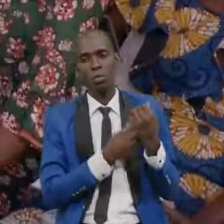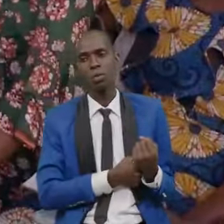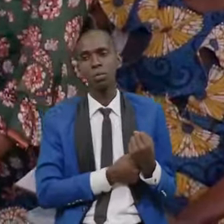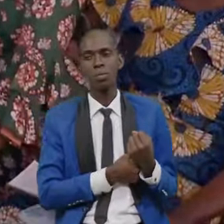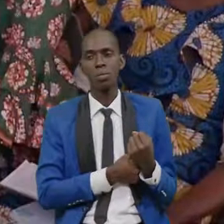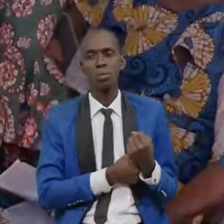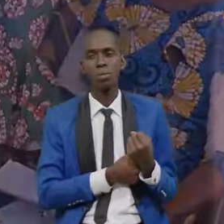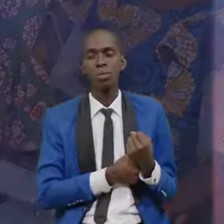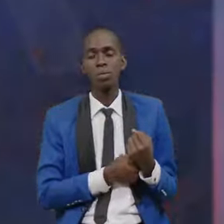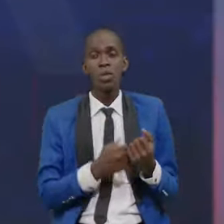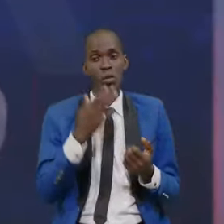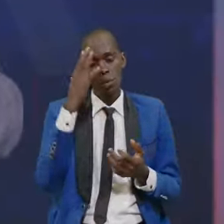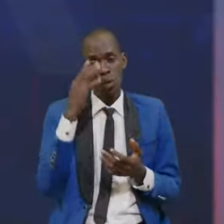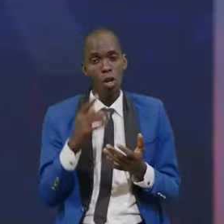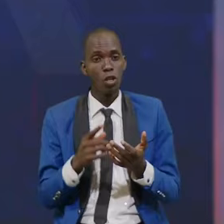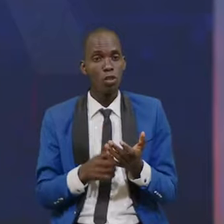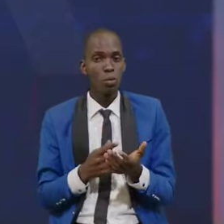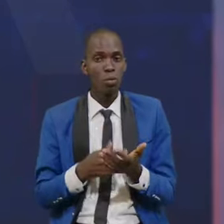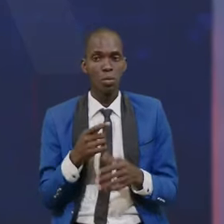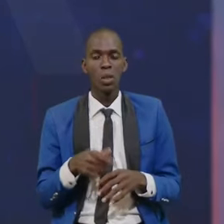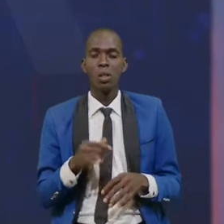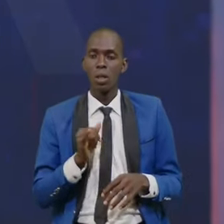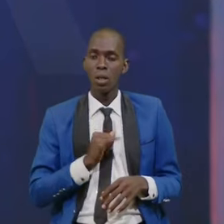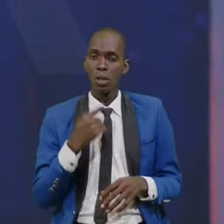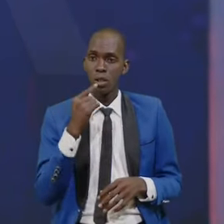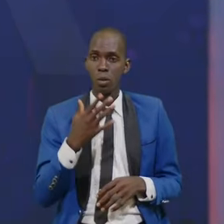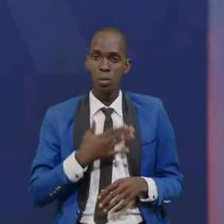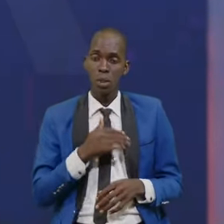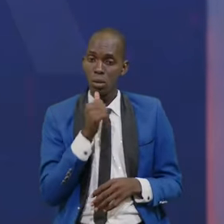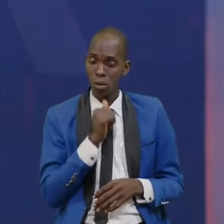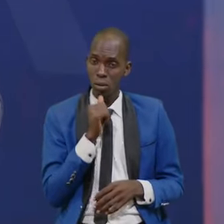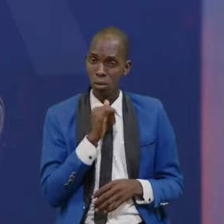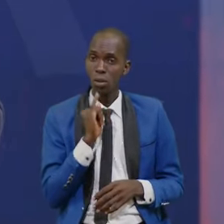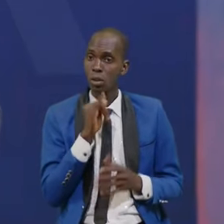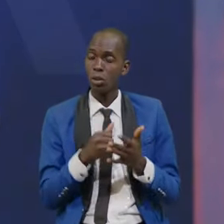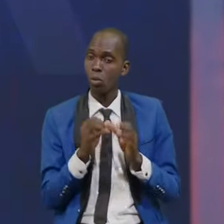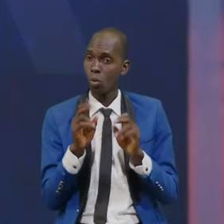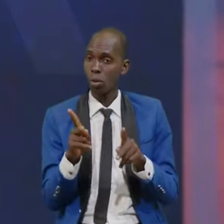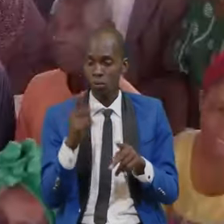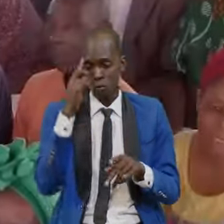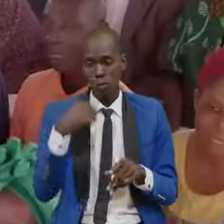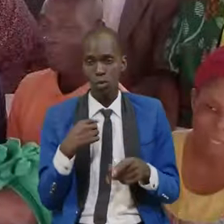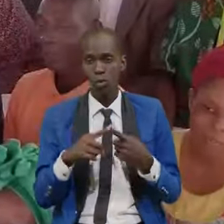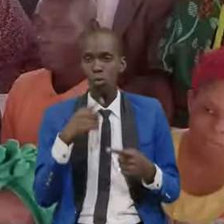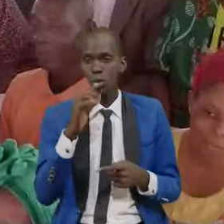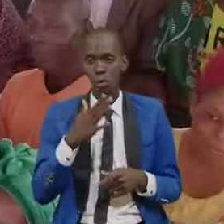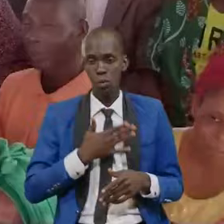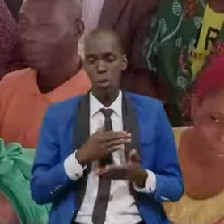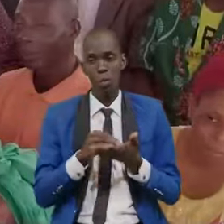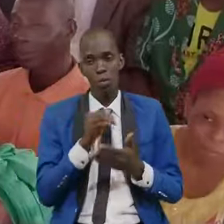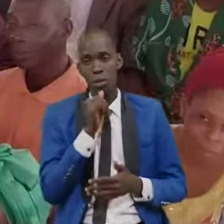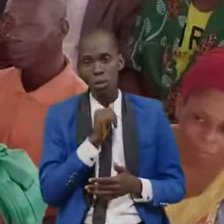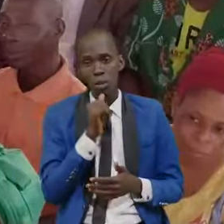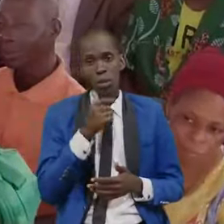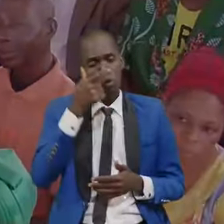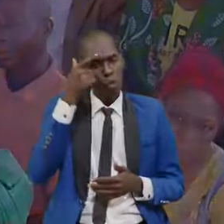You know, sometimes I'm telling you my secret, it's all right. I said, is that all right? Because you can